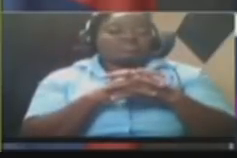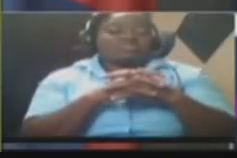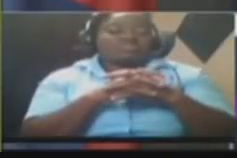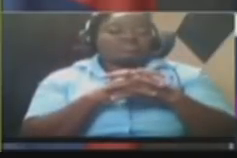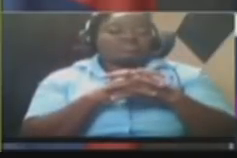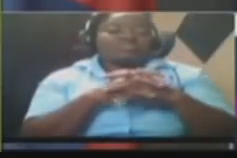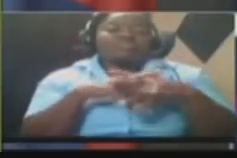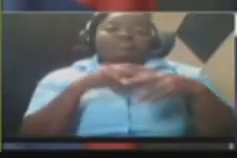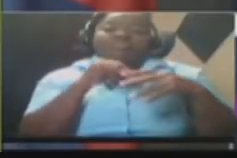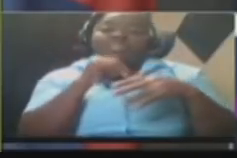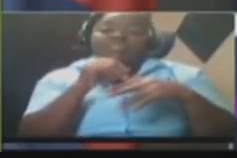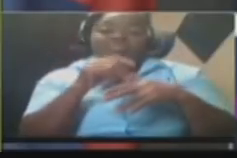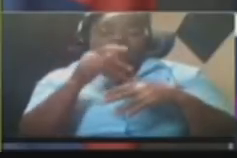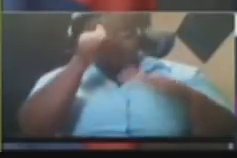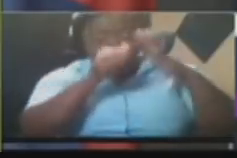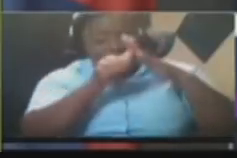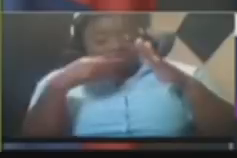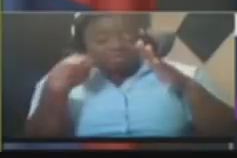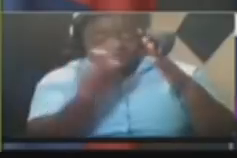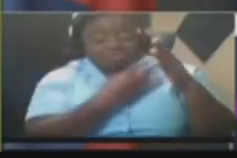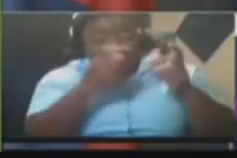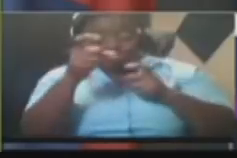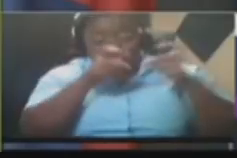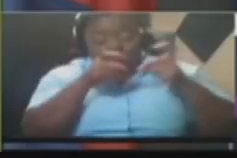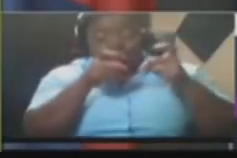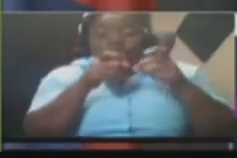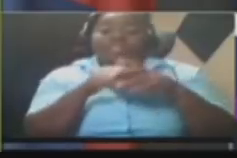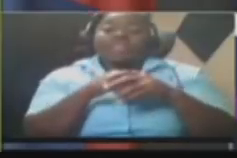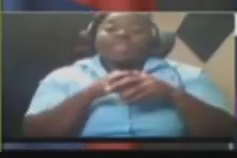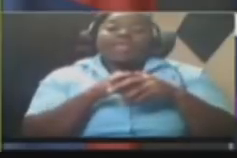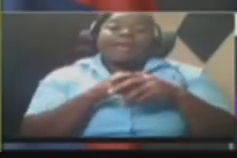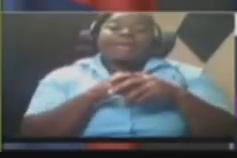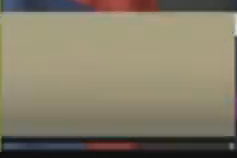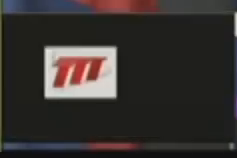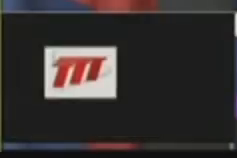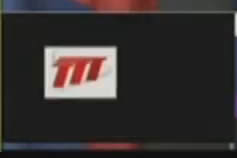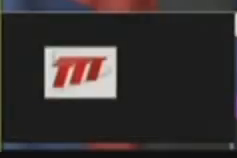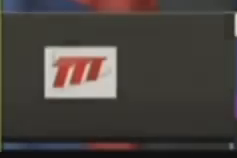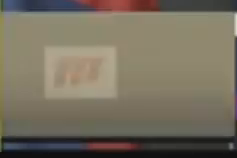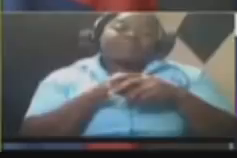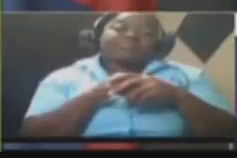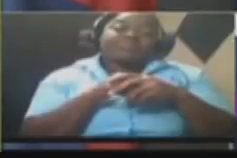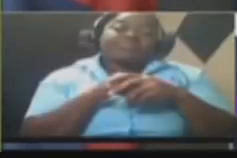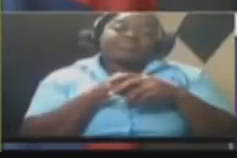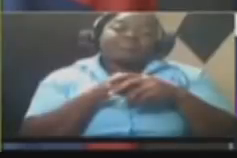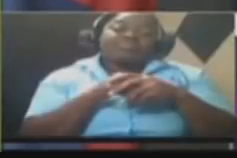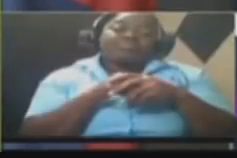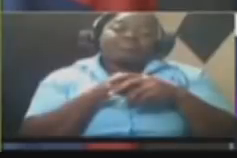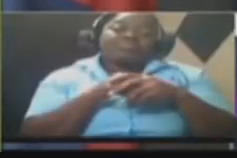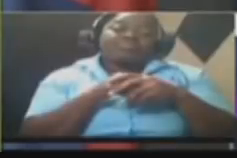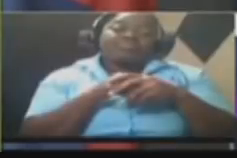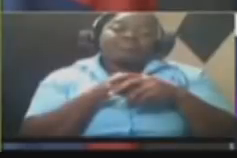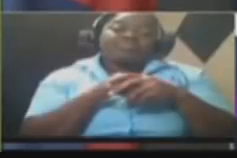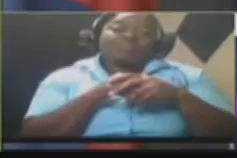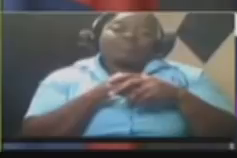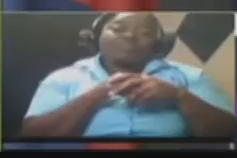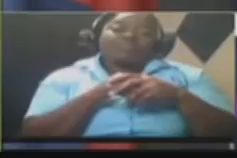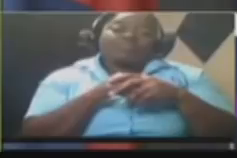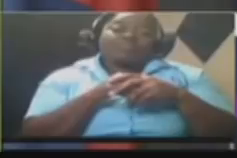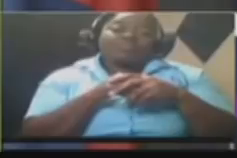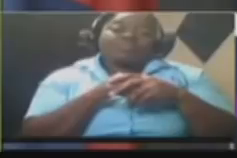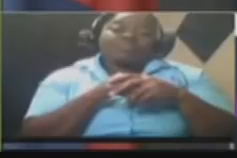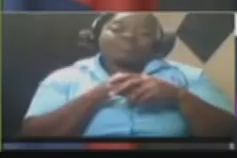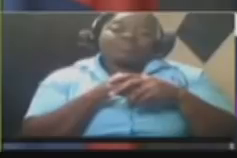that is not under our control. there is something, given what I said a while ago about